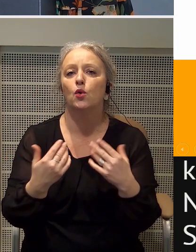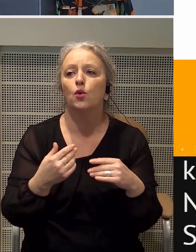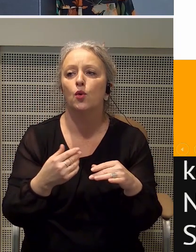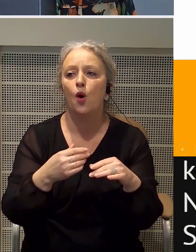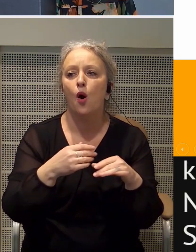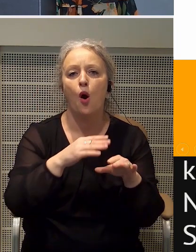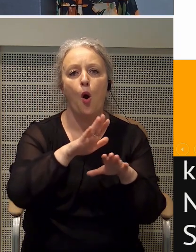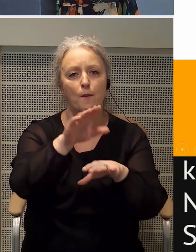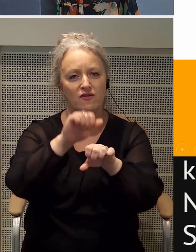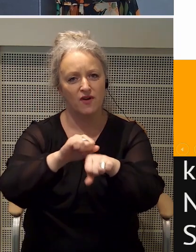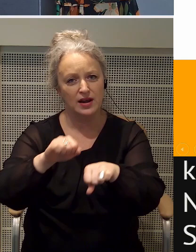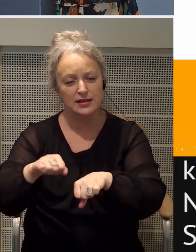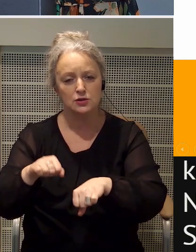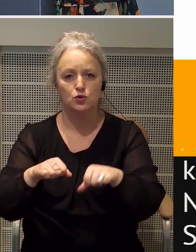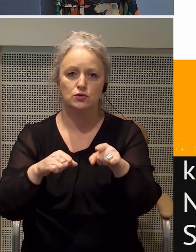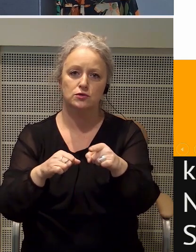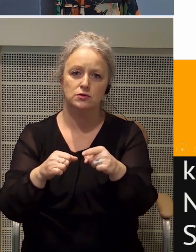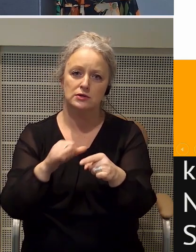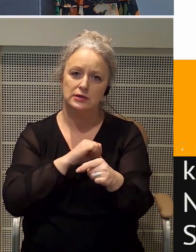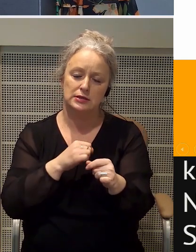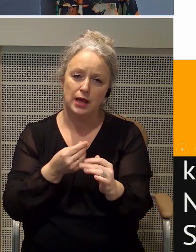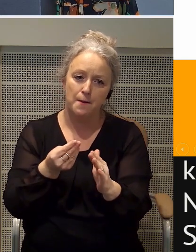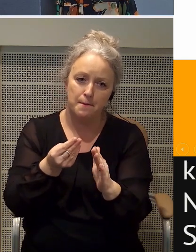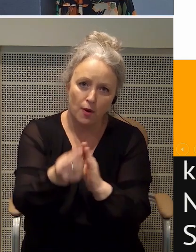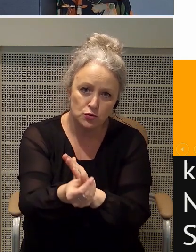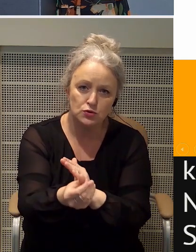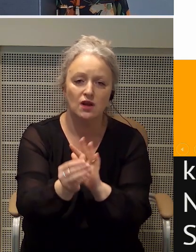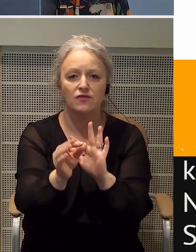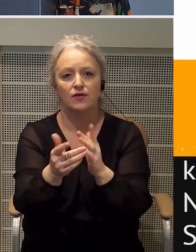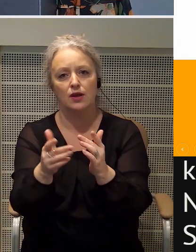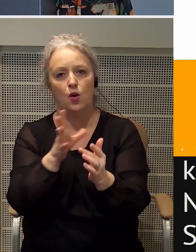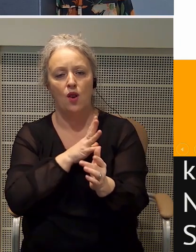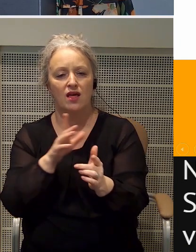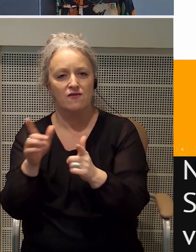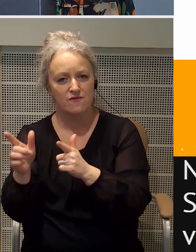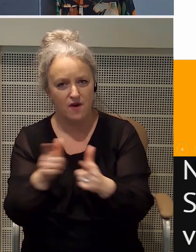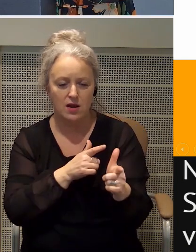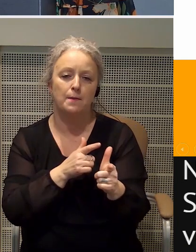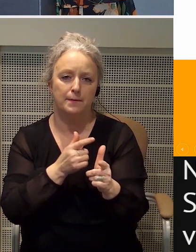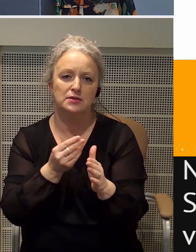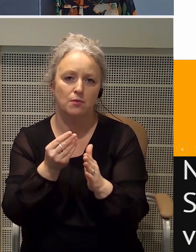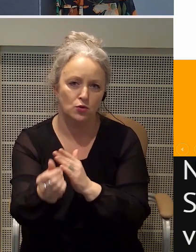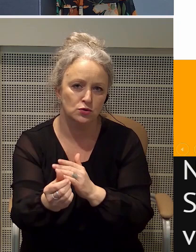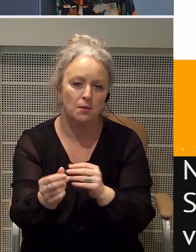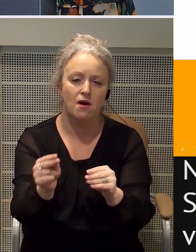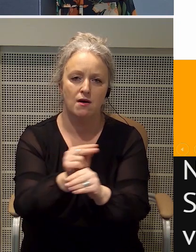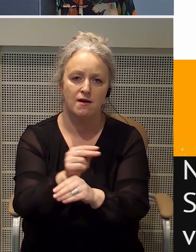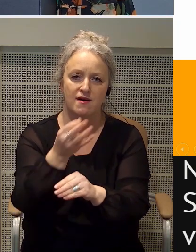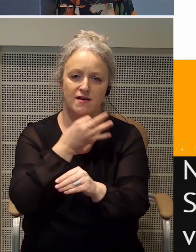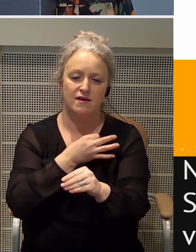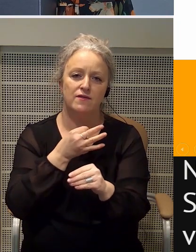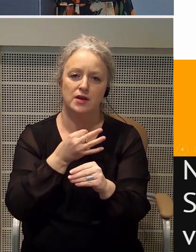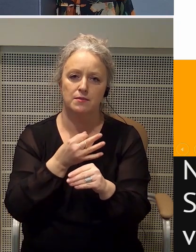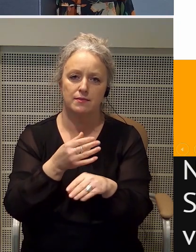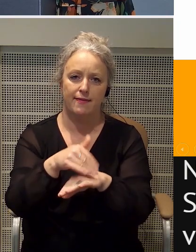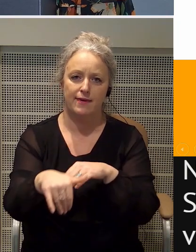here you can see how much a municipality allocated